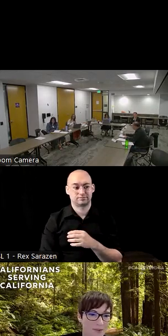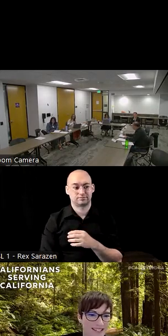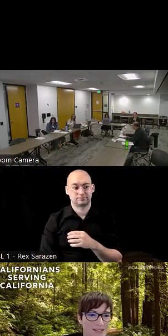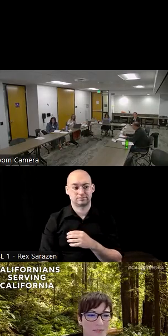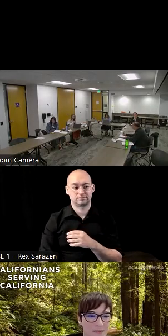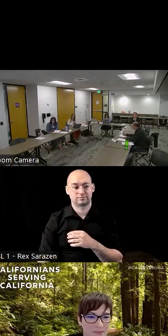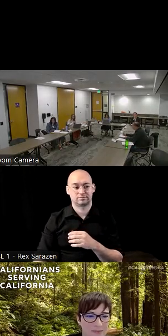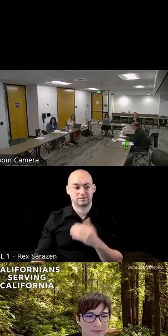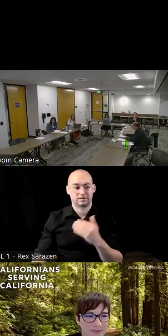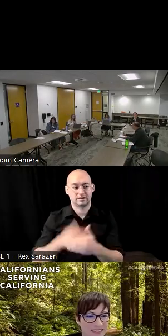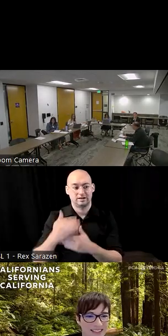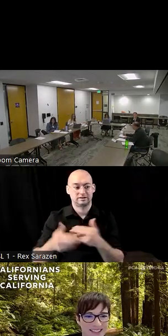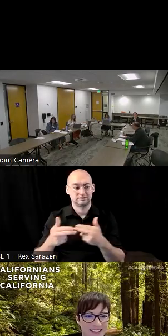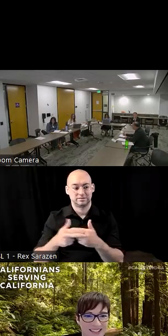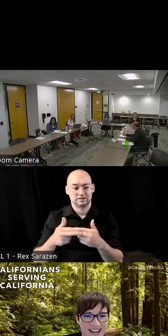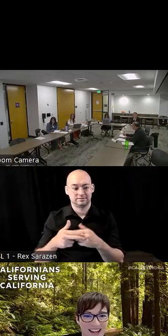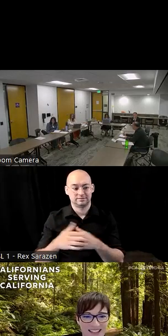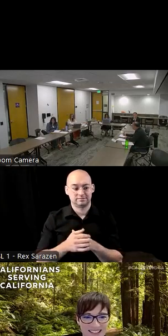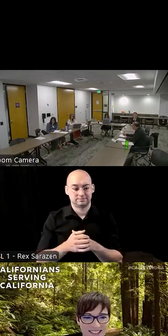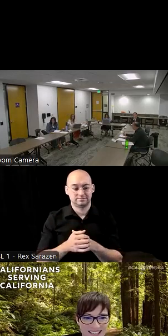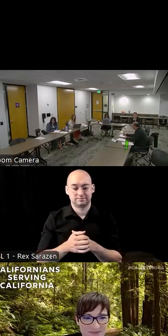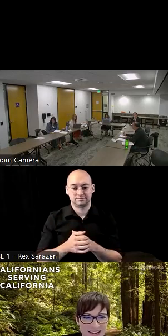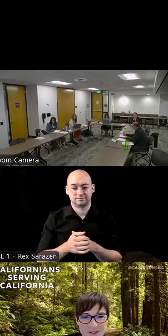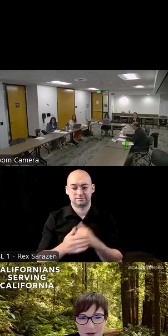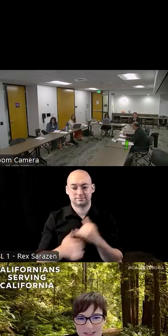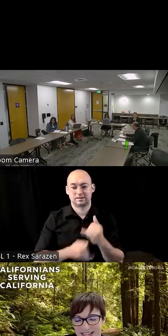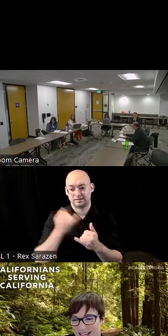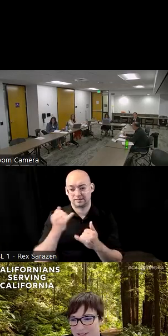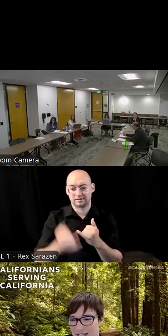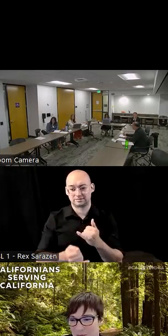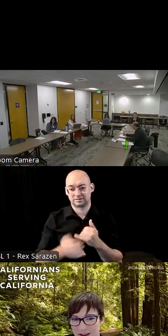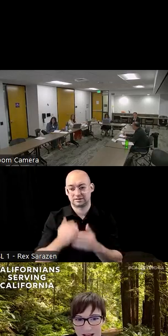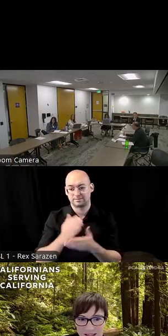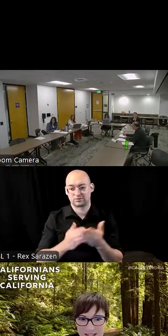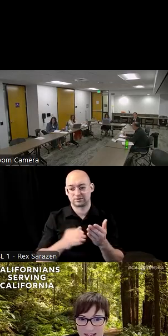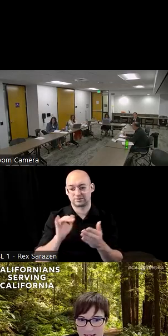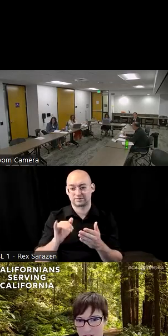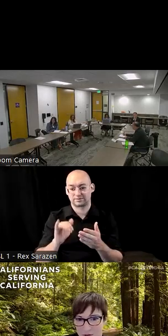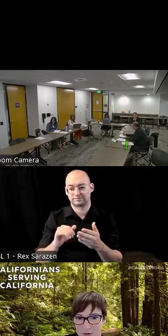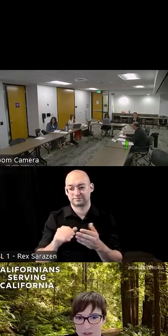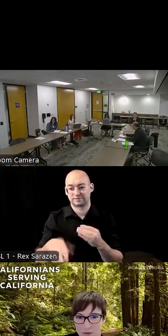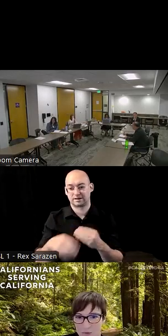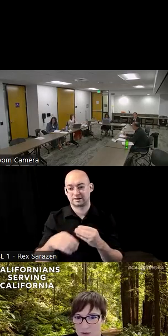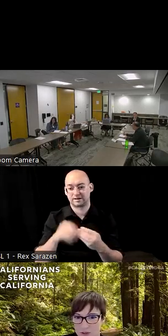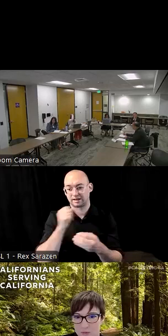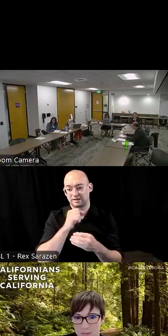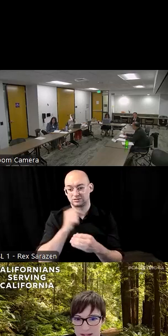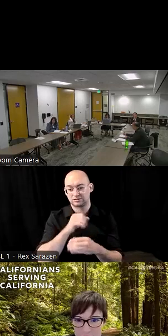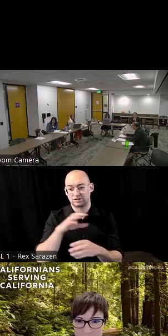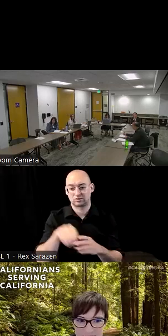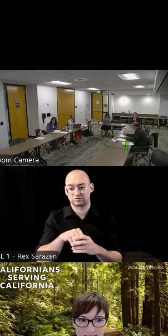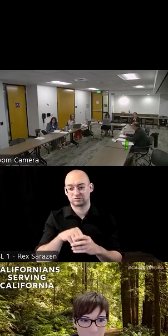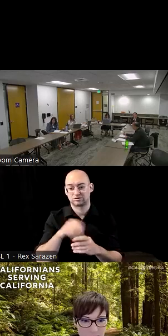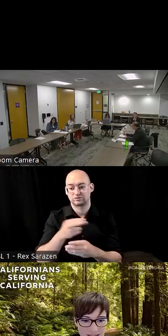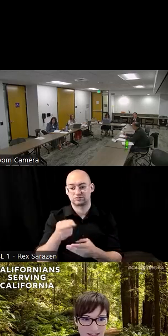Next slide, please. And lastly, as part of our State Alliance team, we have added an Aging Inclusion Resources webpage